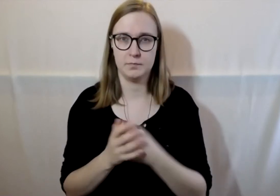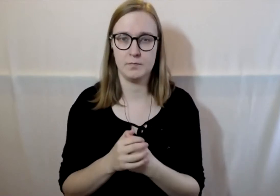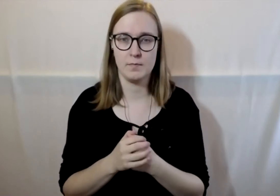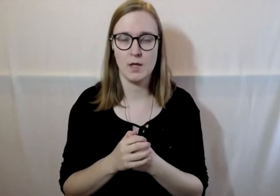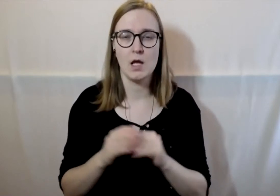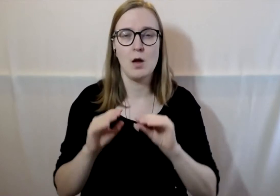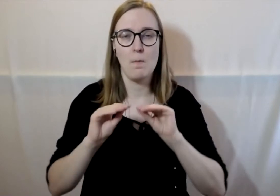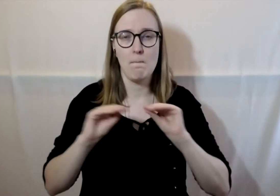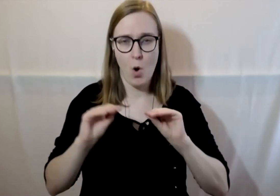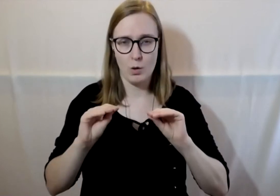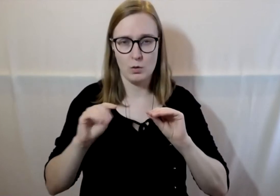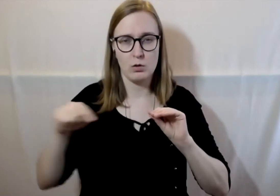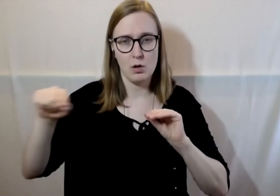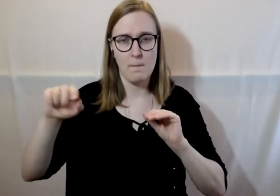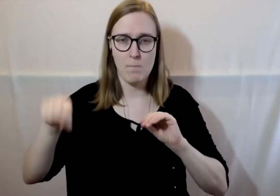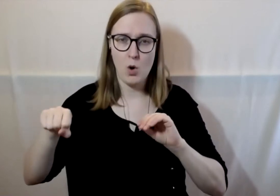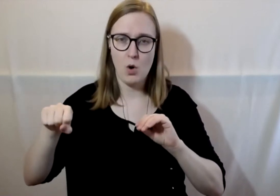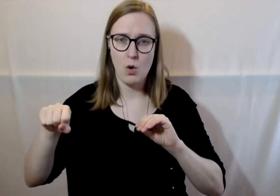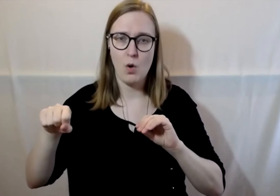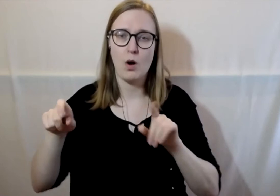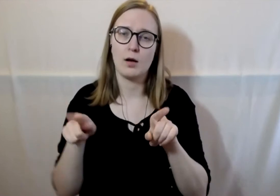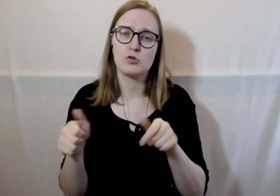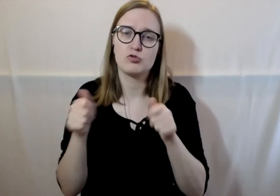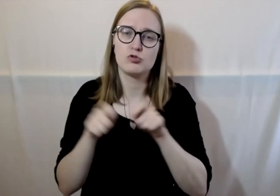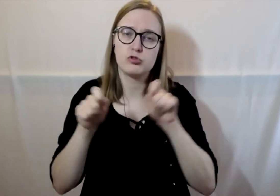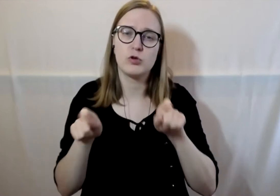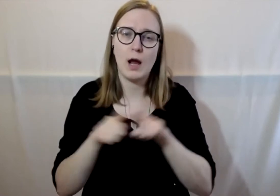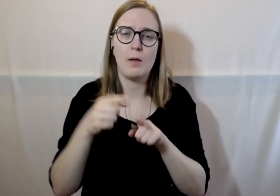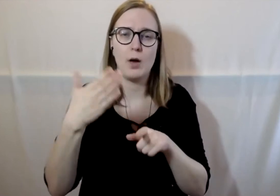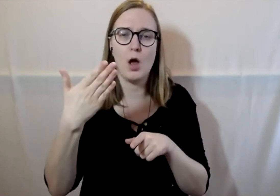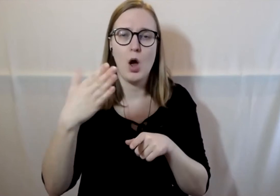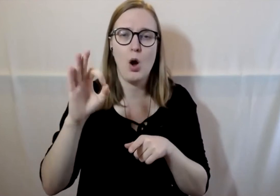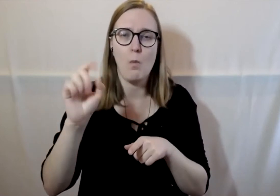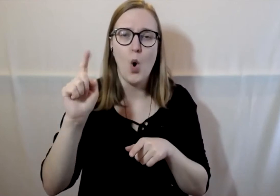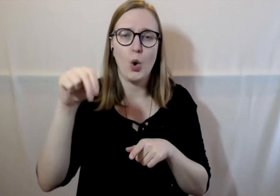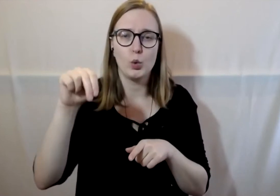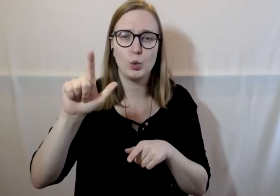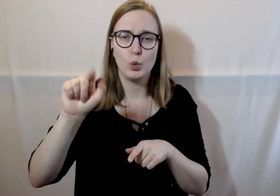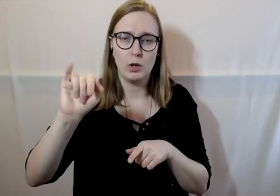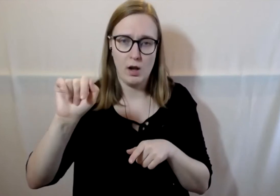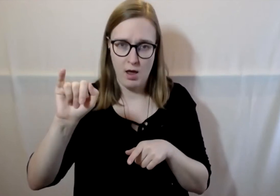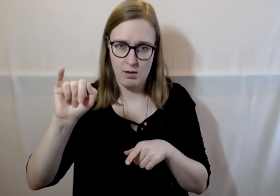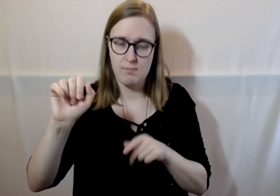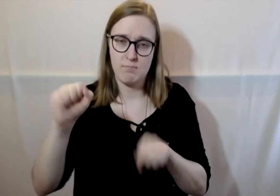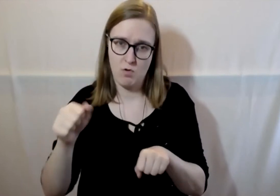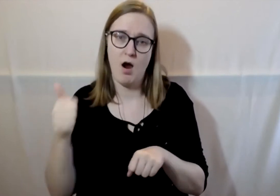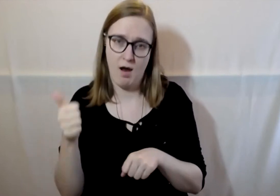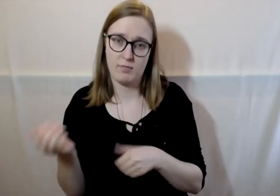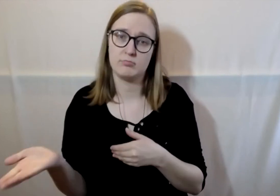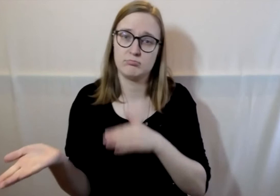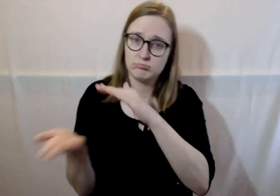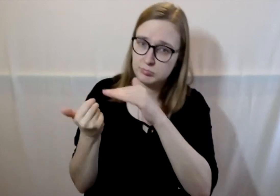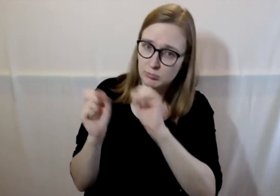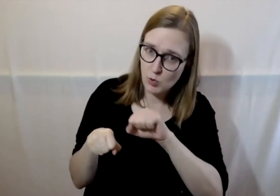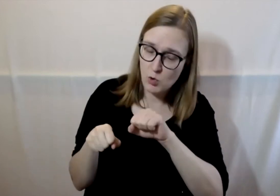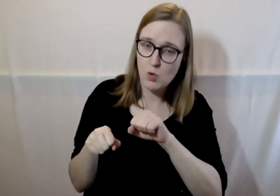teachers from outside for models, for different models supporting these